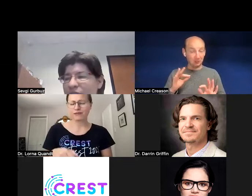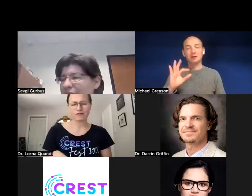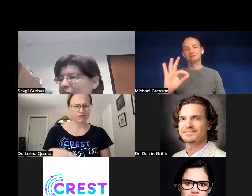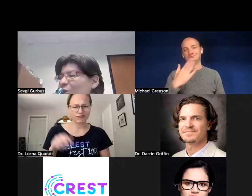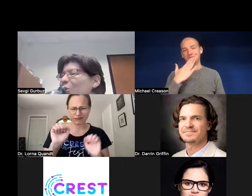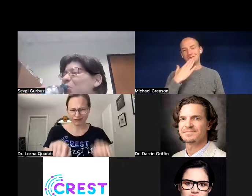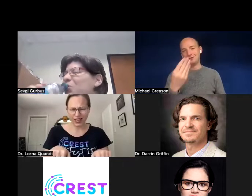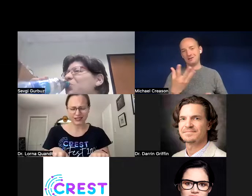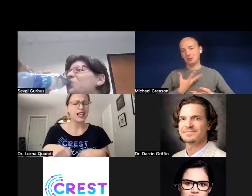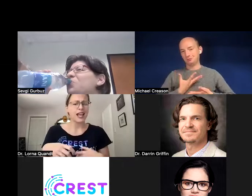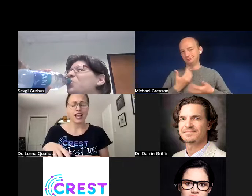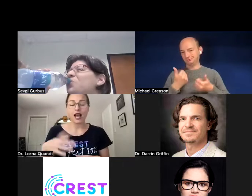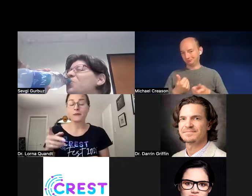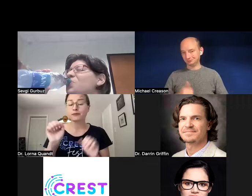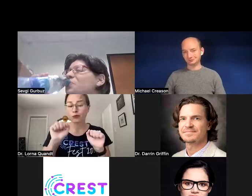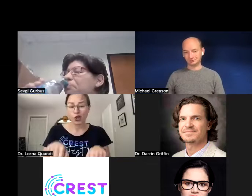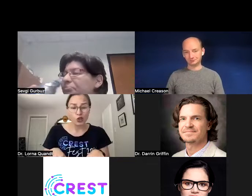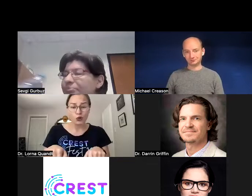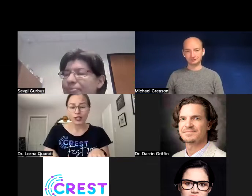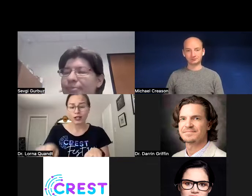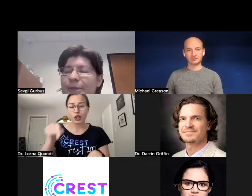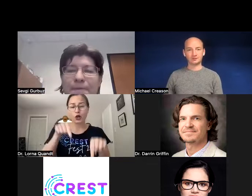know. I appreciate it. Sure, no problem. Thank you.